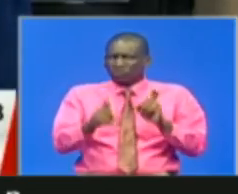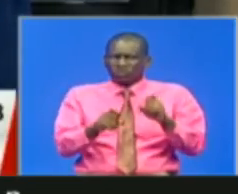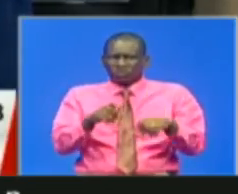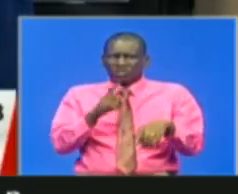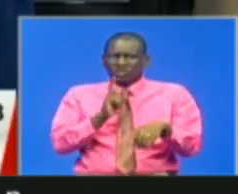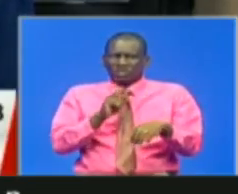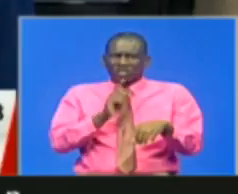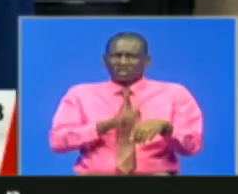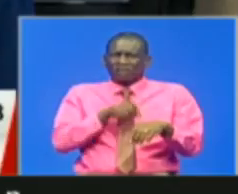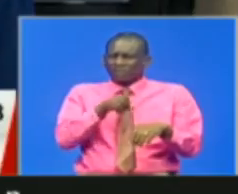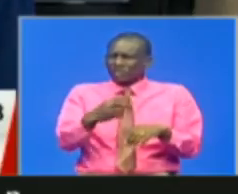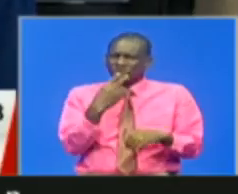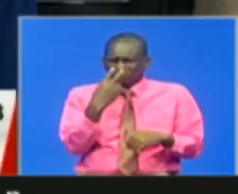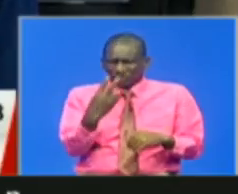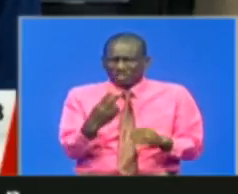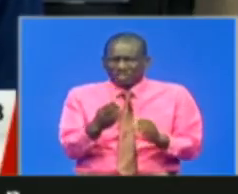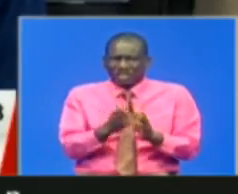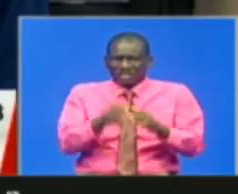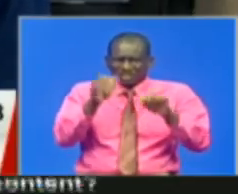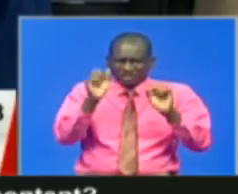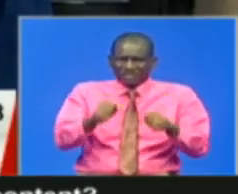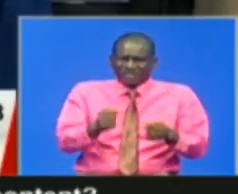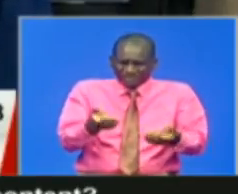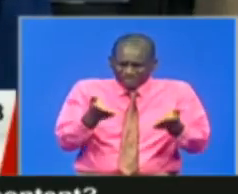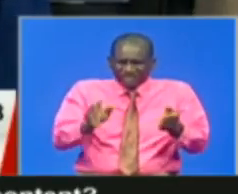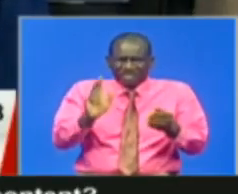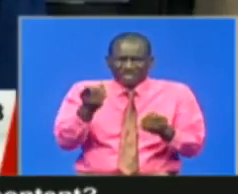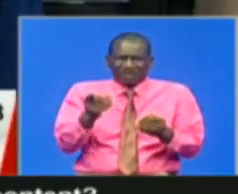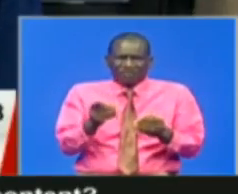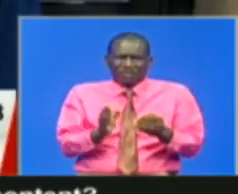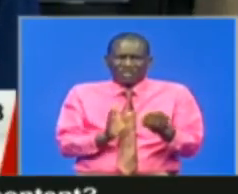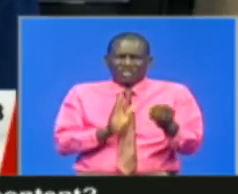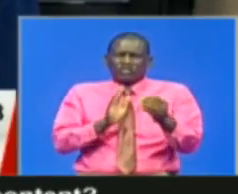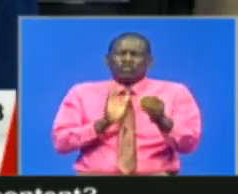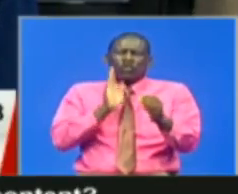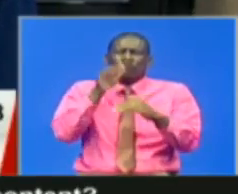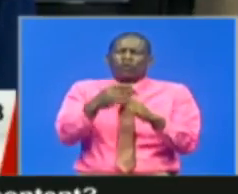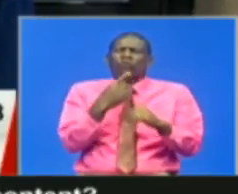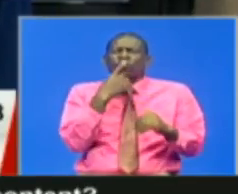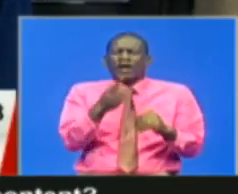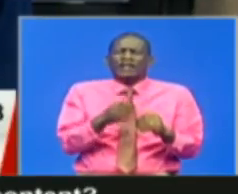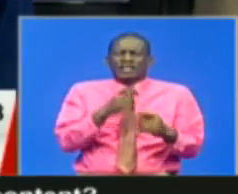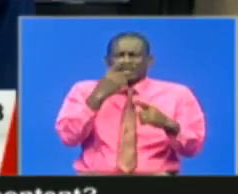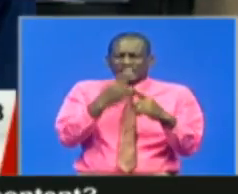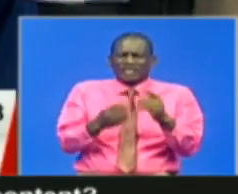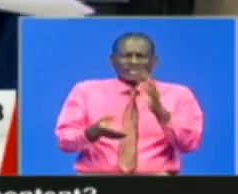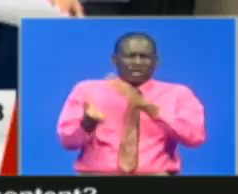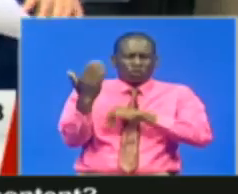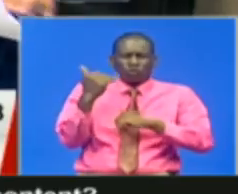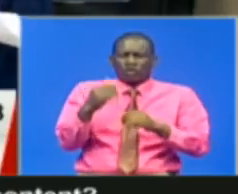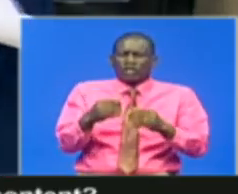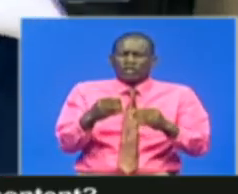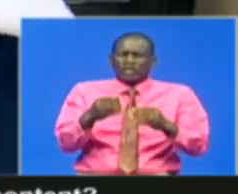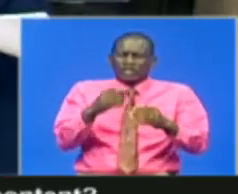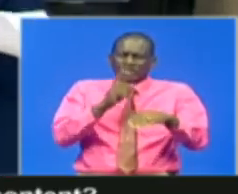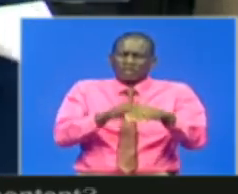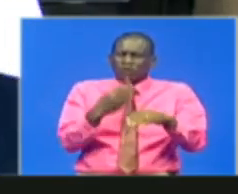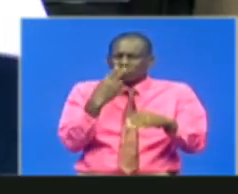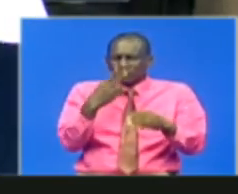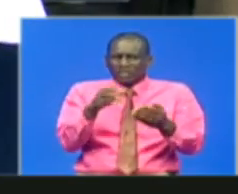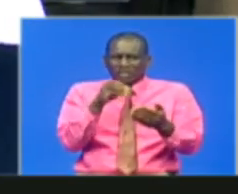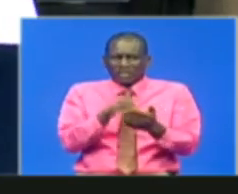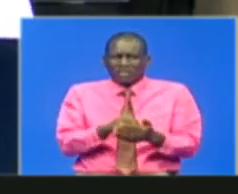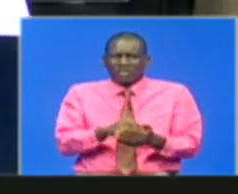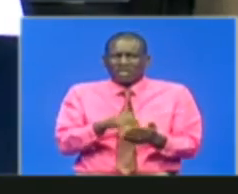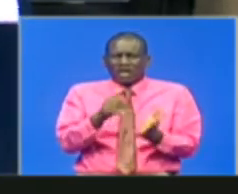actually sighted. And yes, it's present here. It wasn't over 100 years ago when it was last spotted, as they're saying. On to another story that is quite